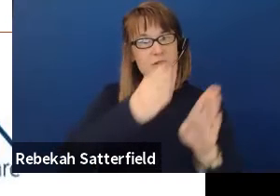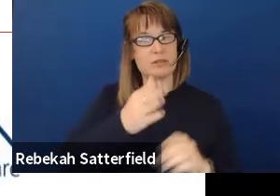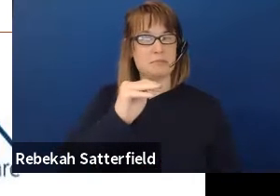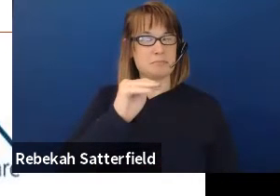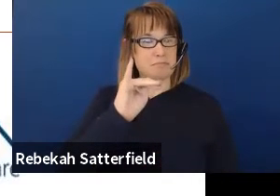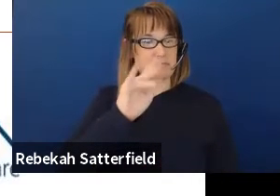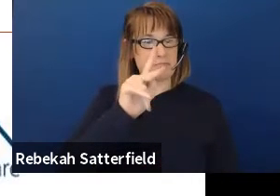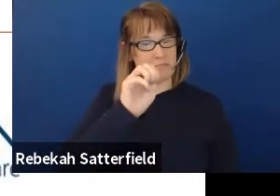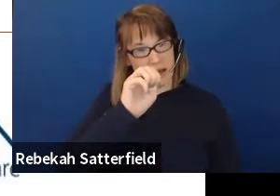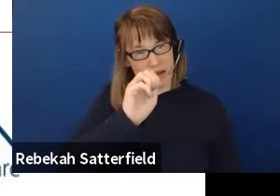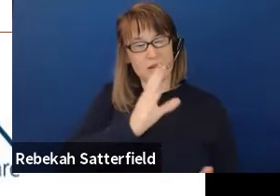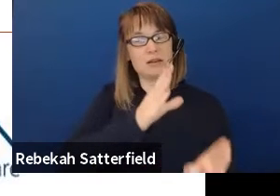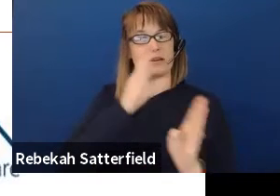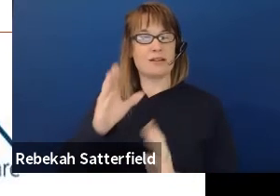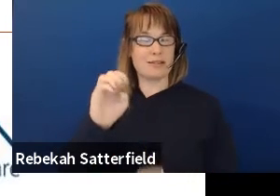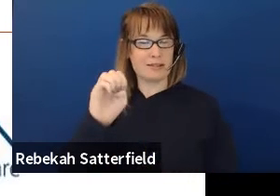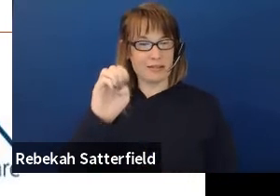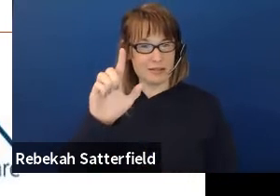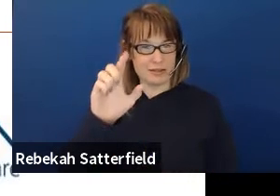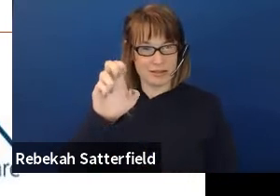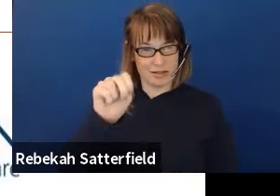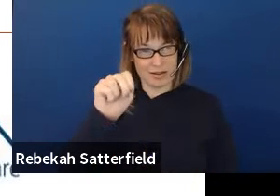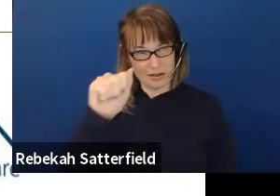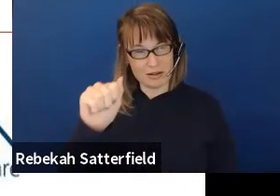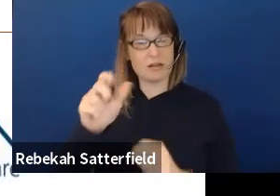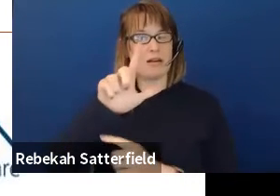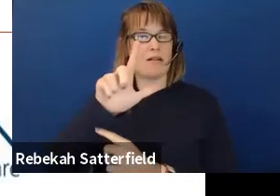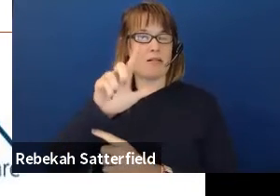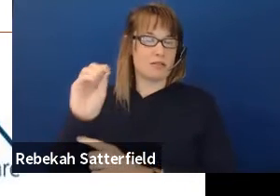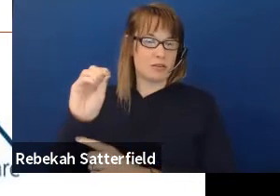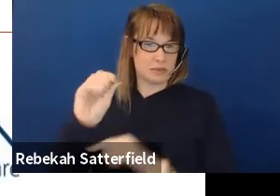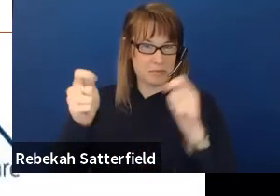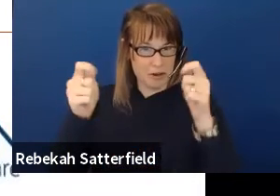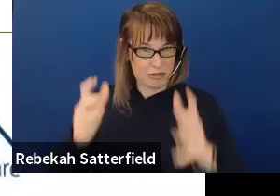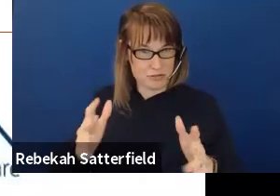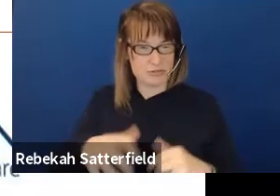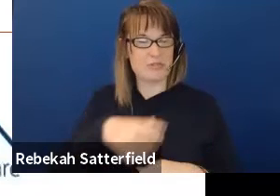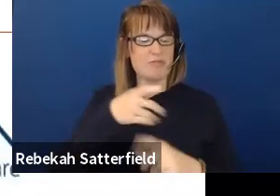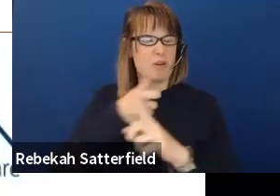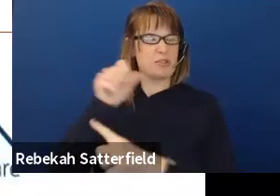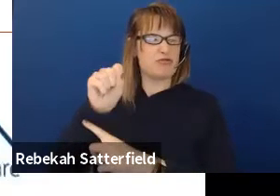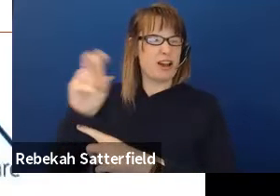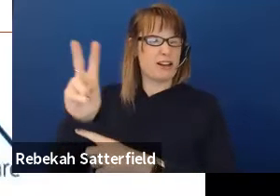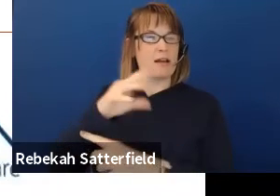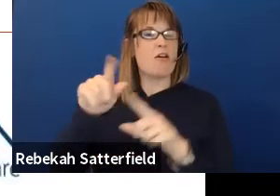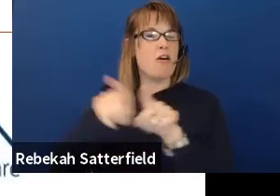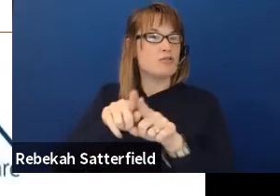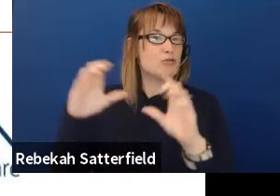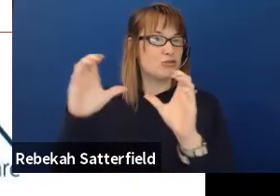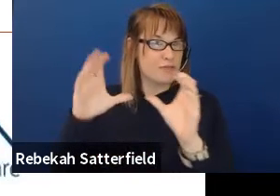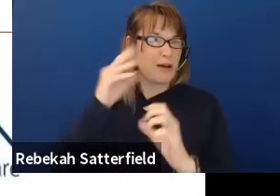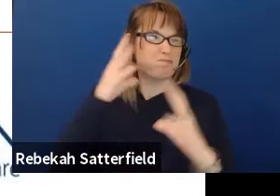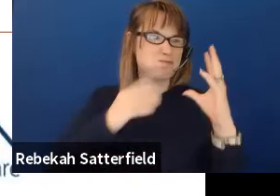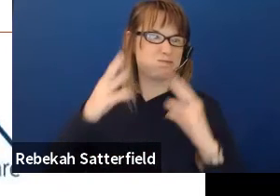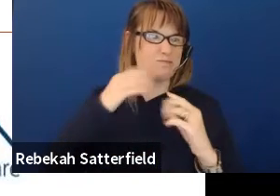Cinzy, Elena, she's joining us as a Language Operations Manager from Stratus, and she's also a certified and highly